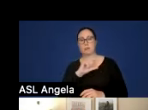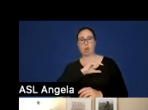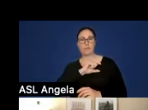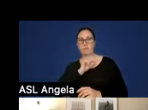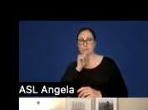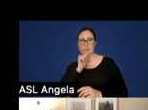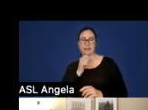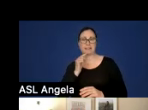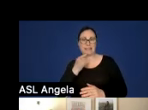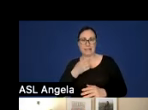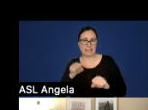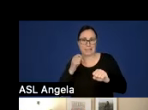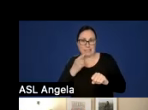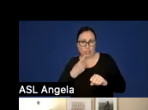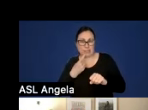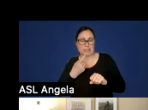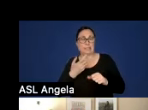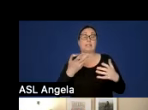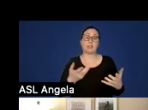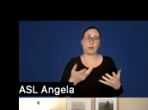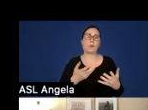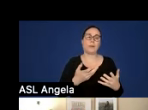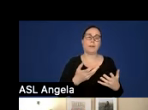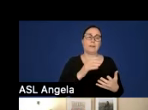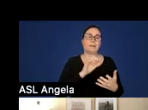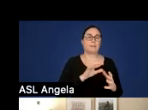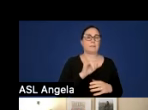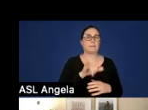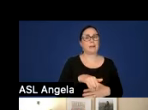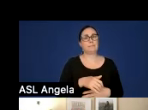medical professional. Next slide, please.